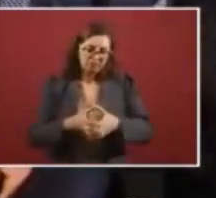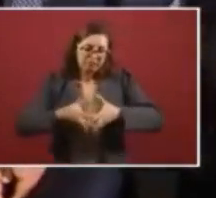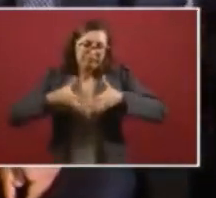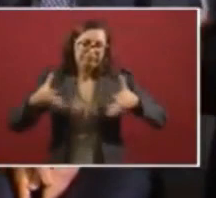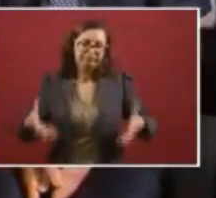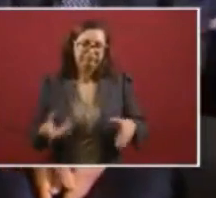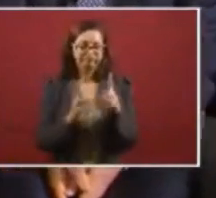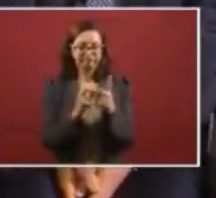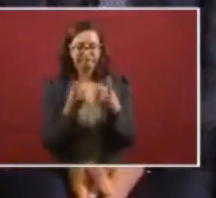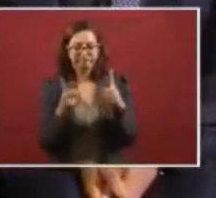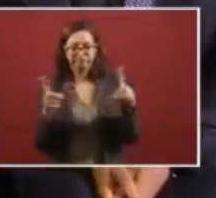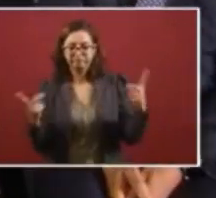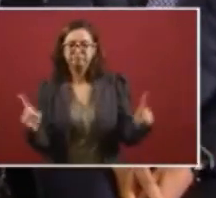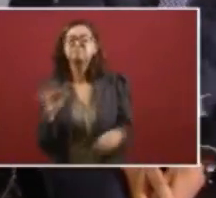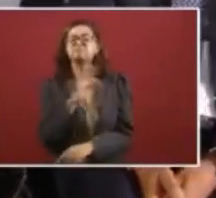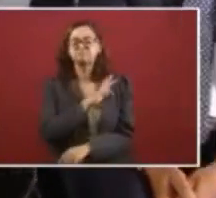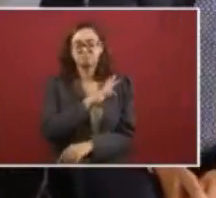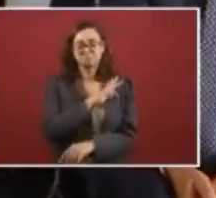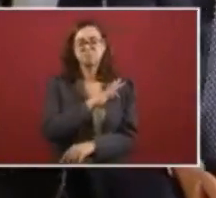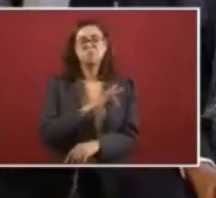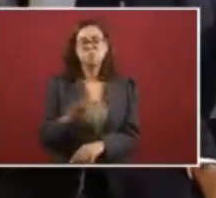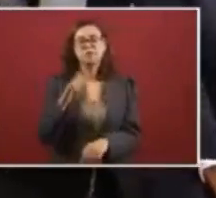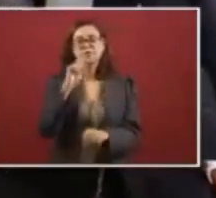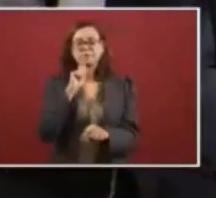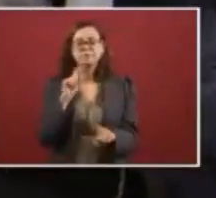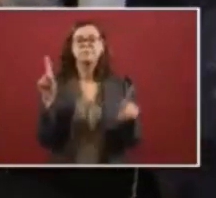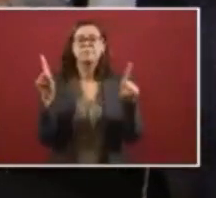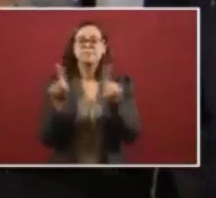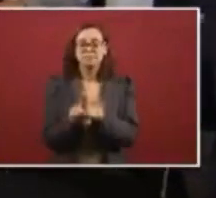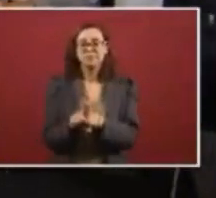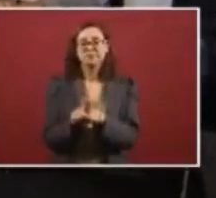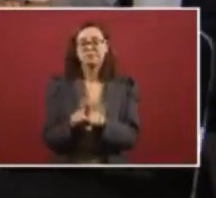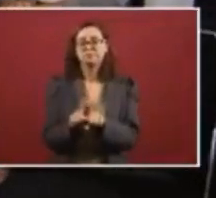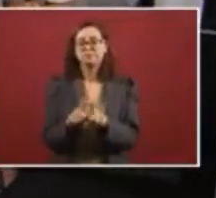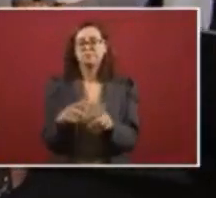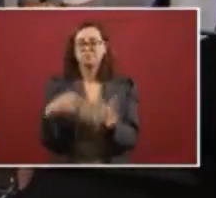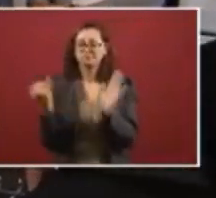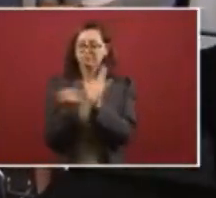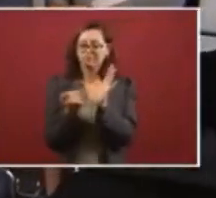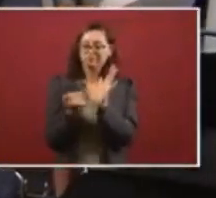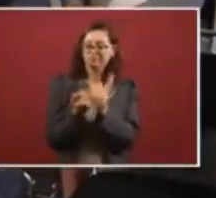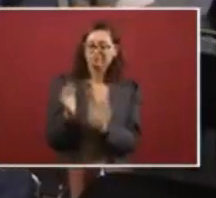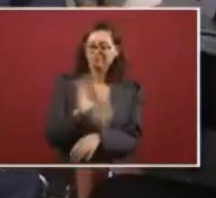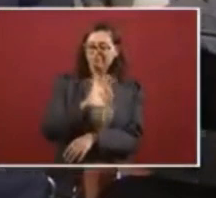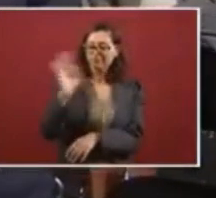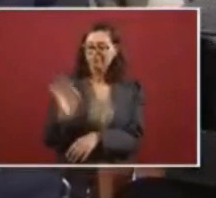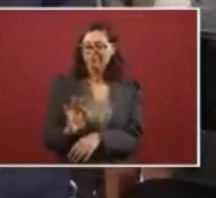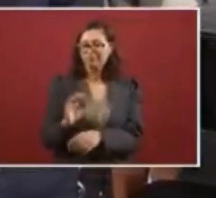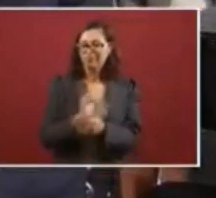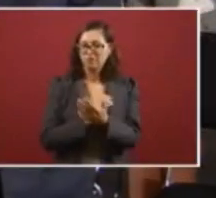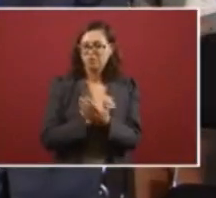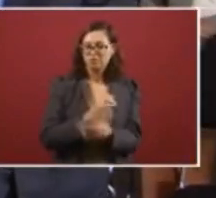competitive edge for on the long term and the short term, and to be able to reach our goals